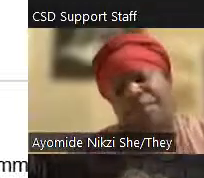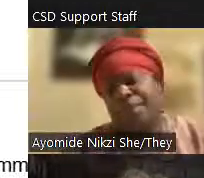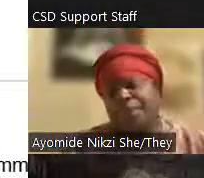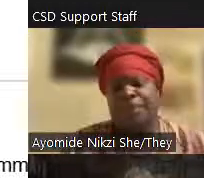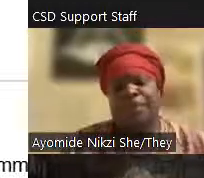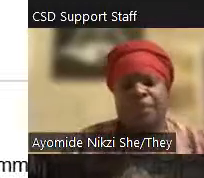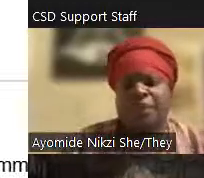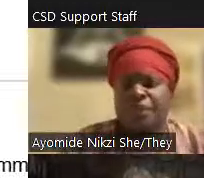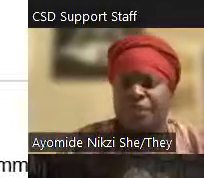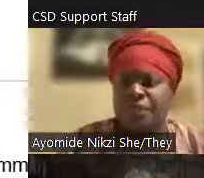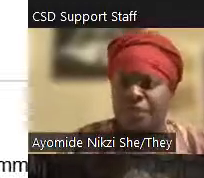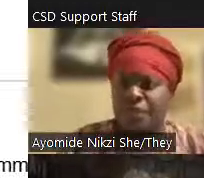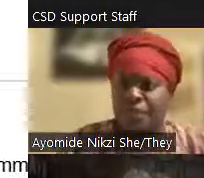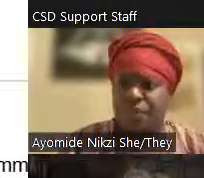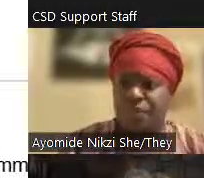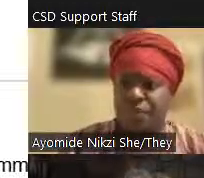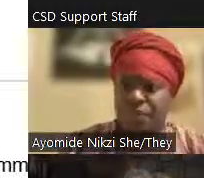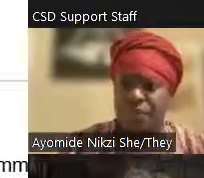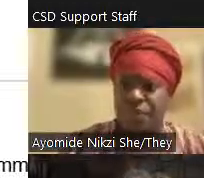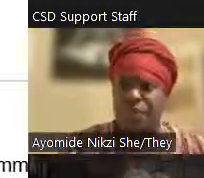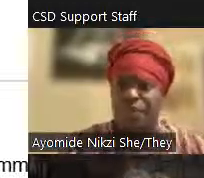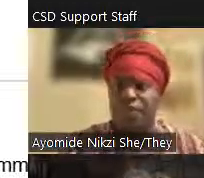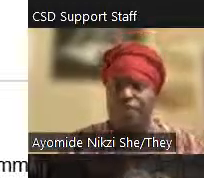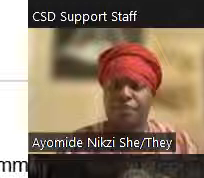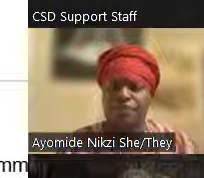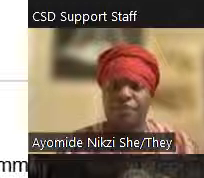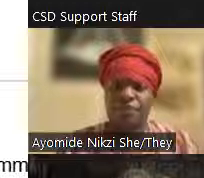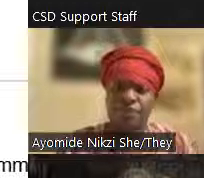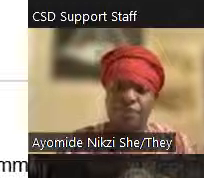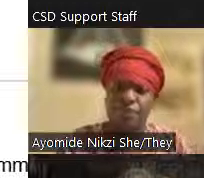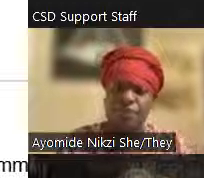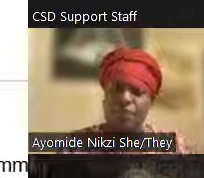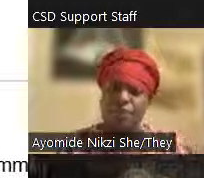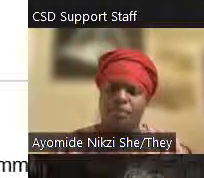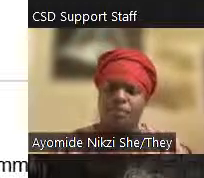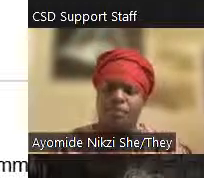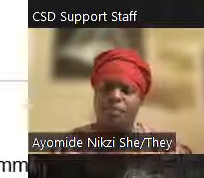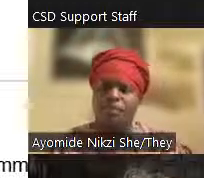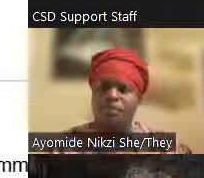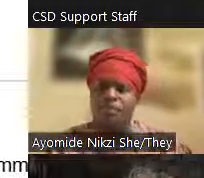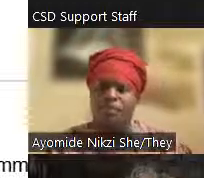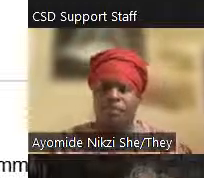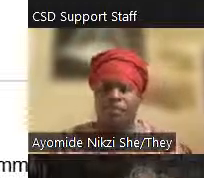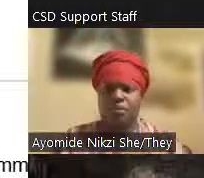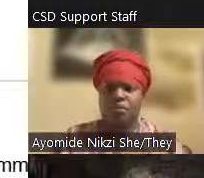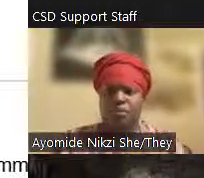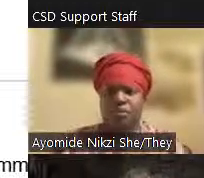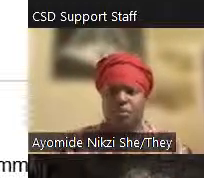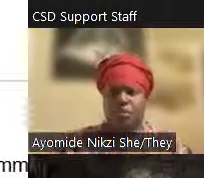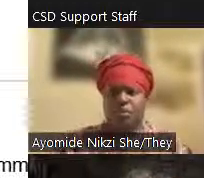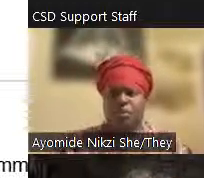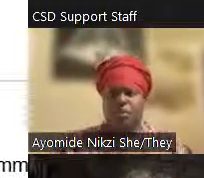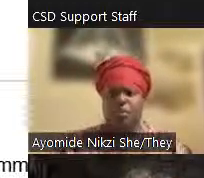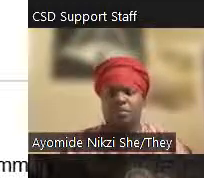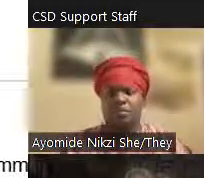Doctor. Okay, advanced comment from Angie on the changes included here. As a member of the commission, I know that I represent